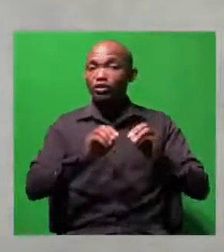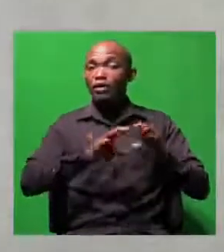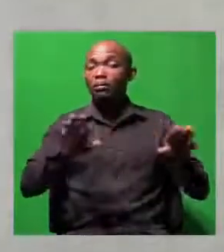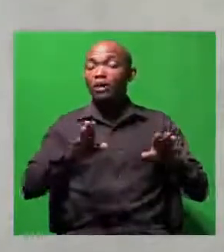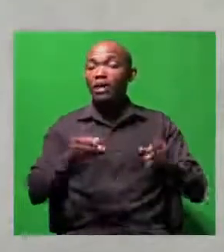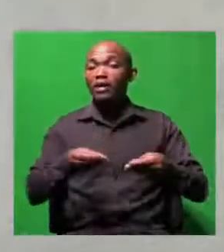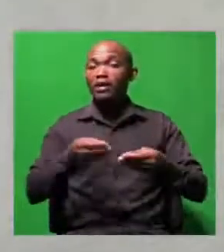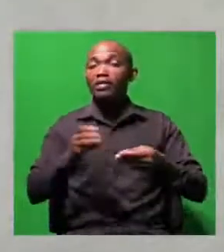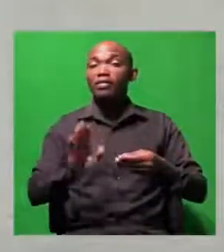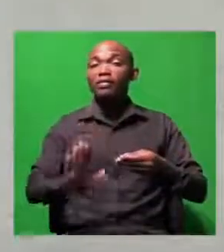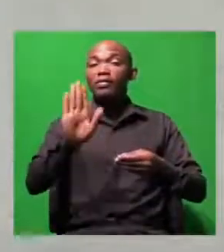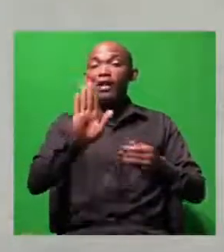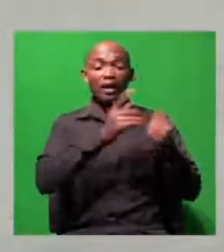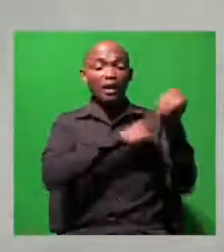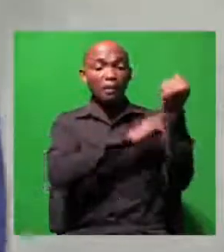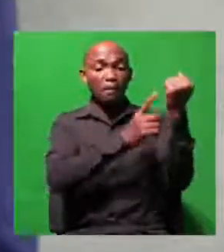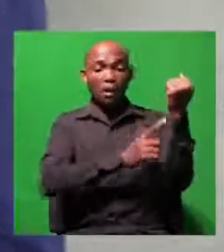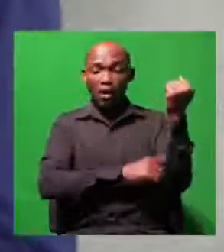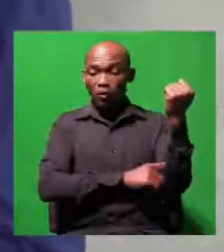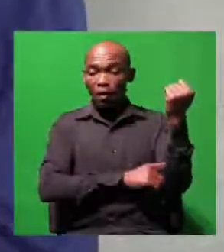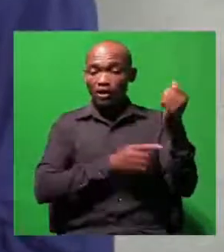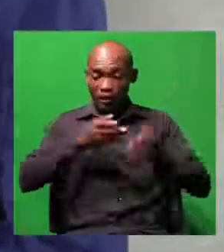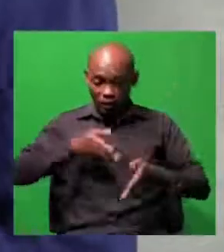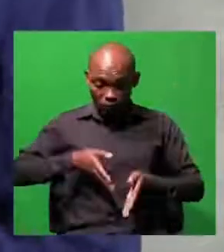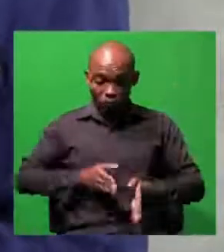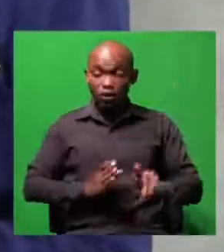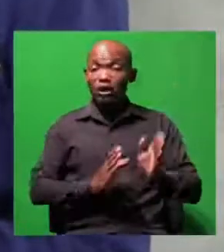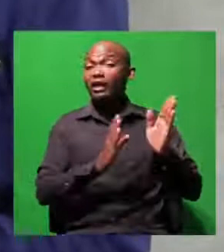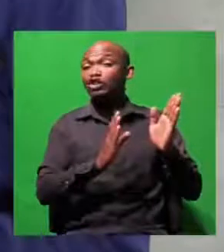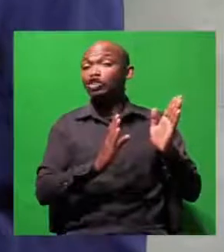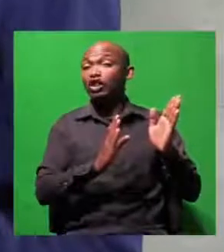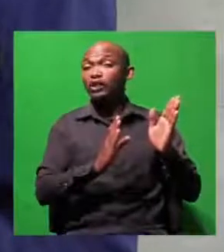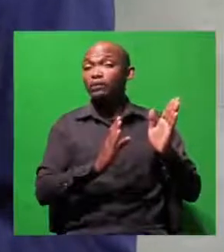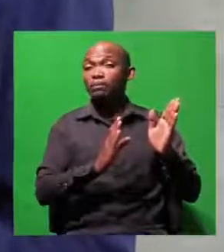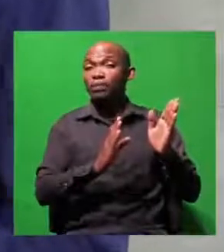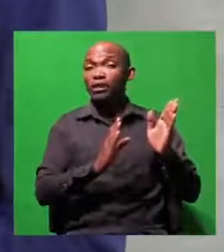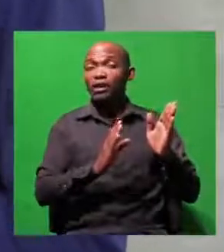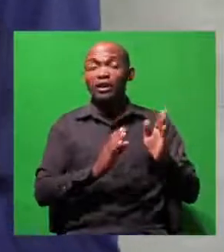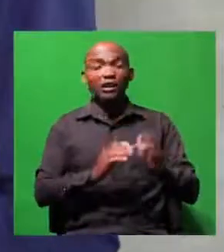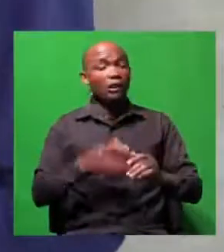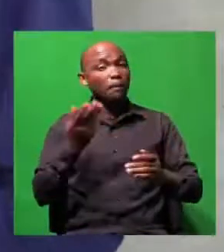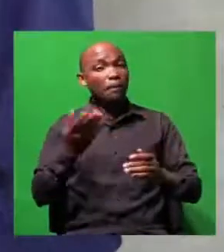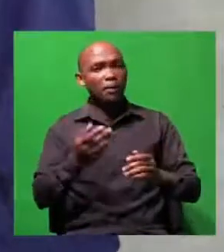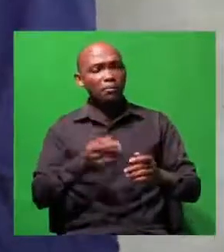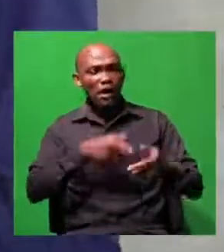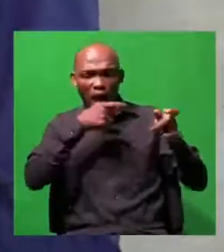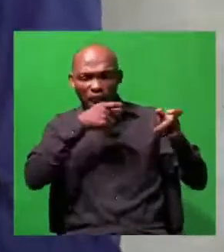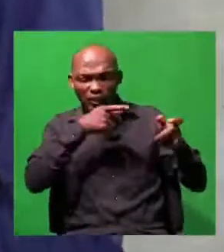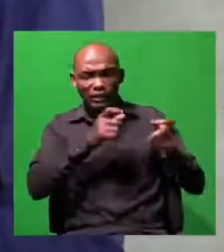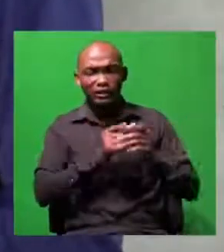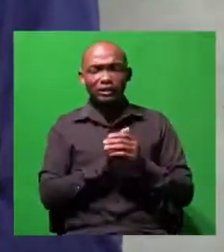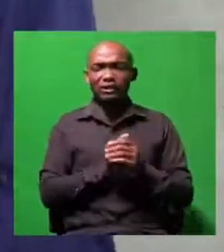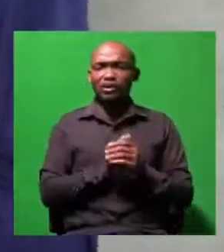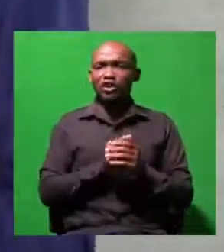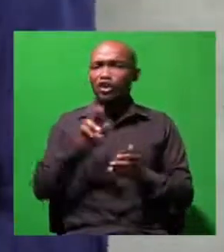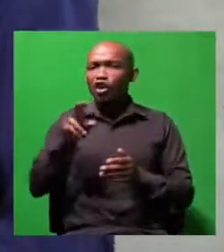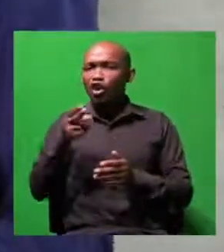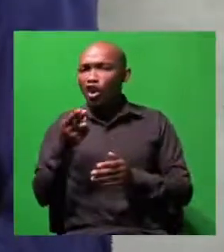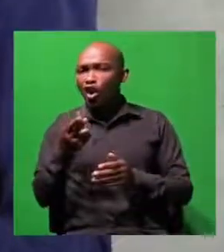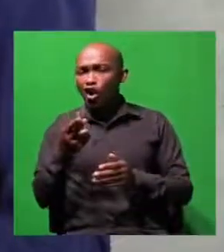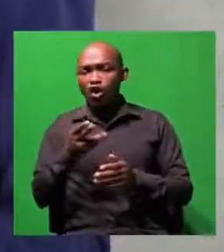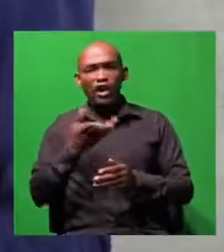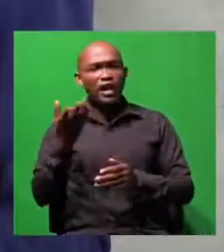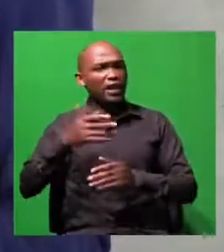engaged in production or supplied their power in production, in hunting,